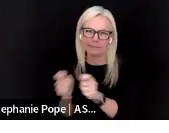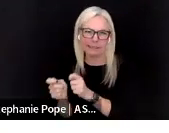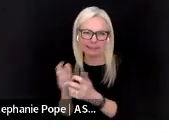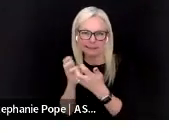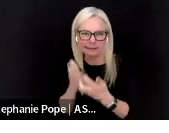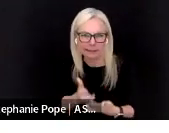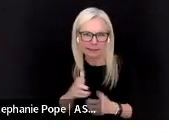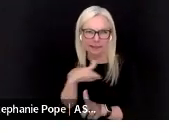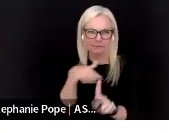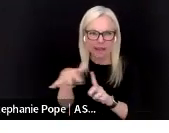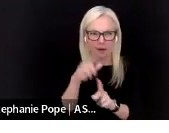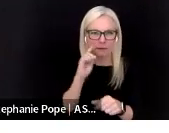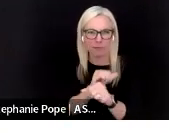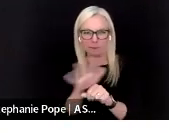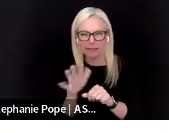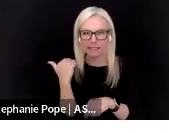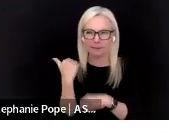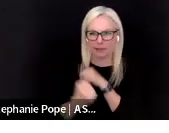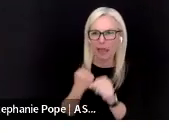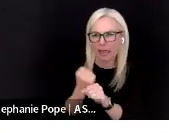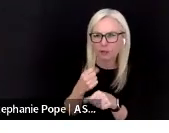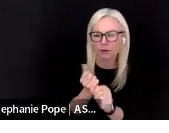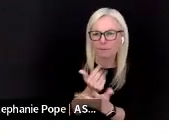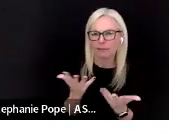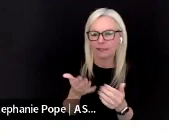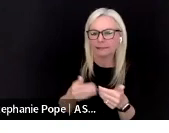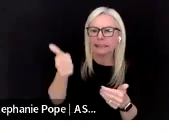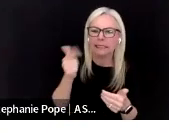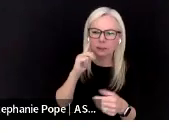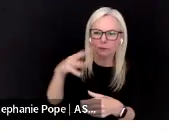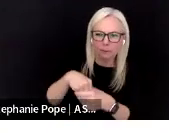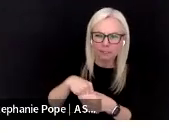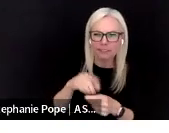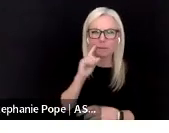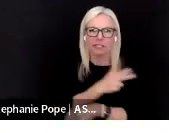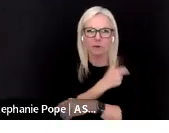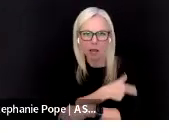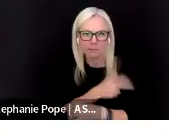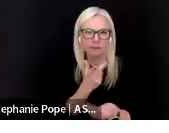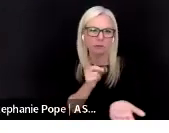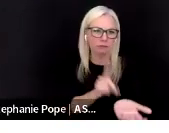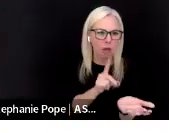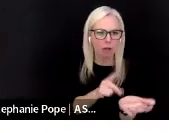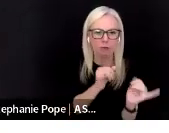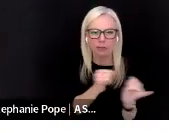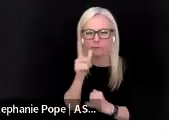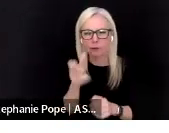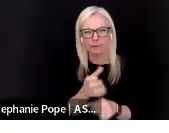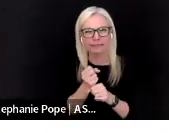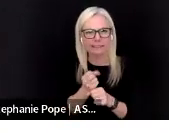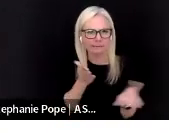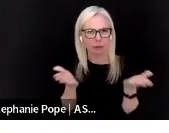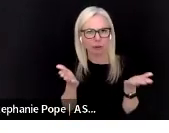the environment in the pandemic to make things easier to participate in for hospitals, for doctors, for individuals receiving services